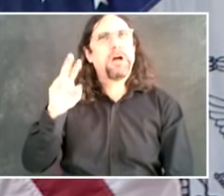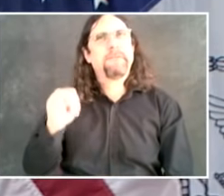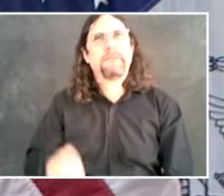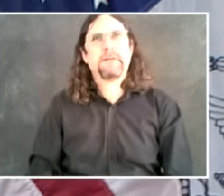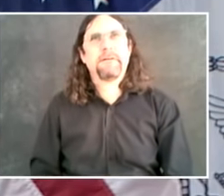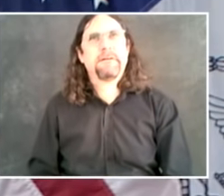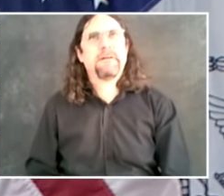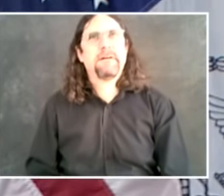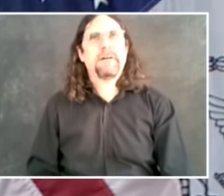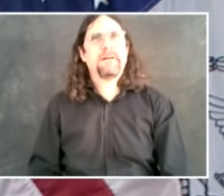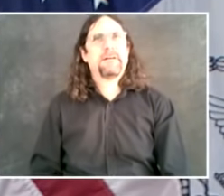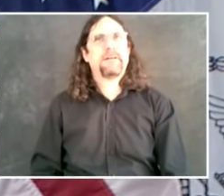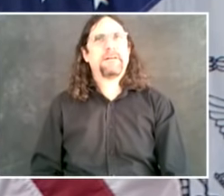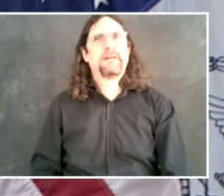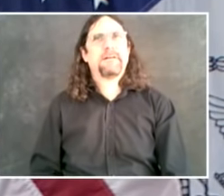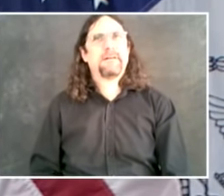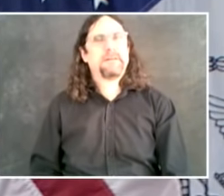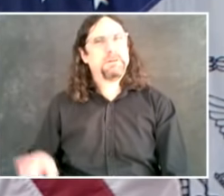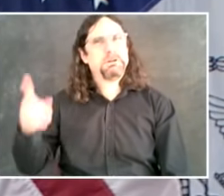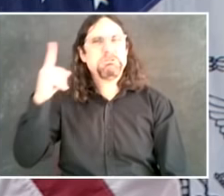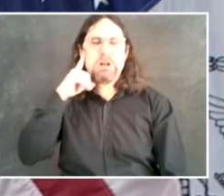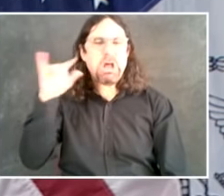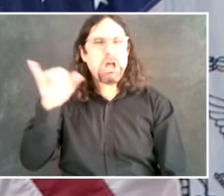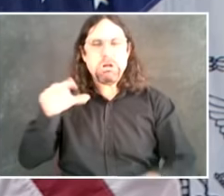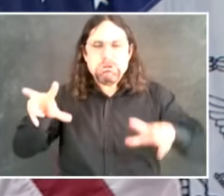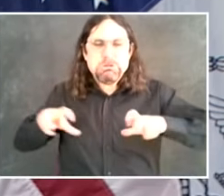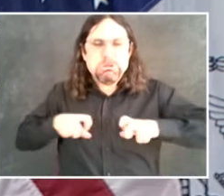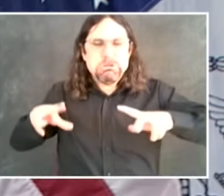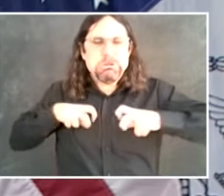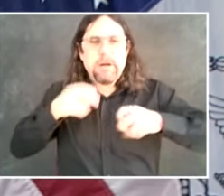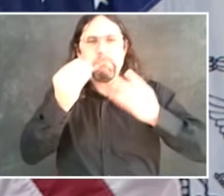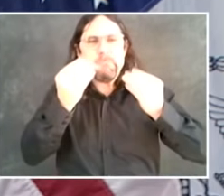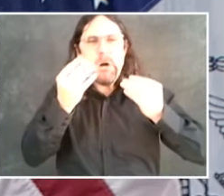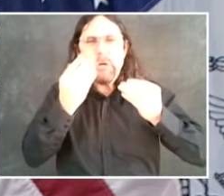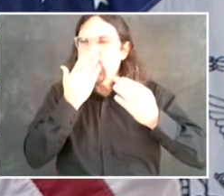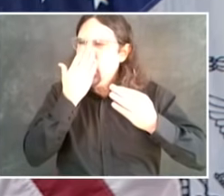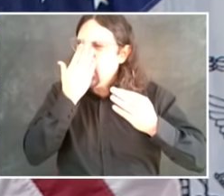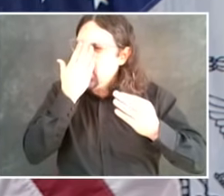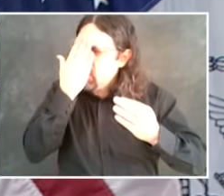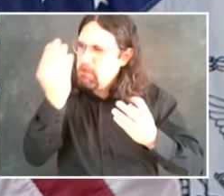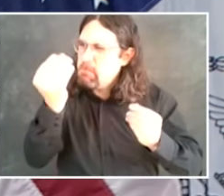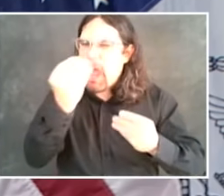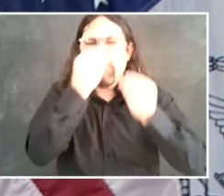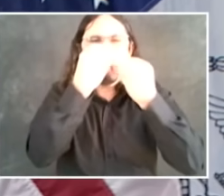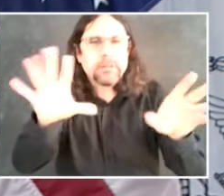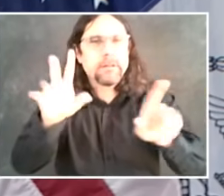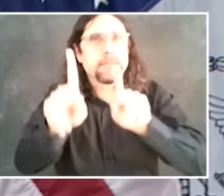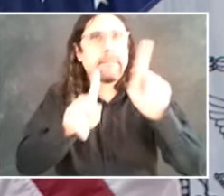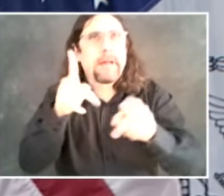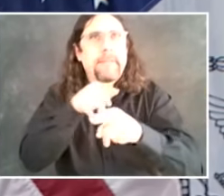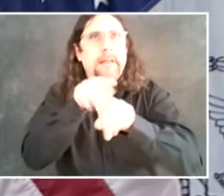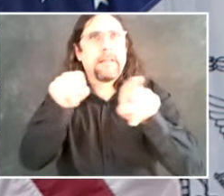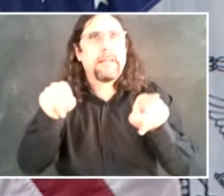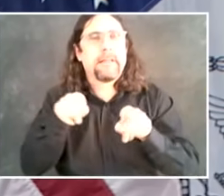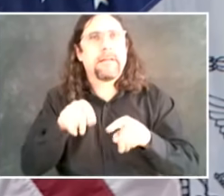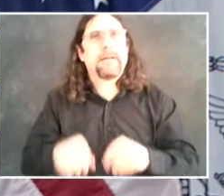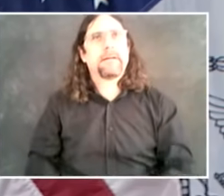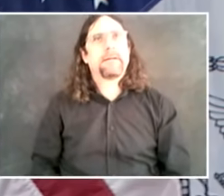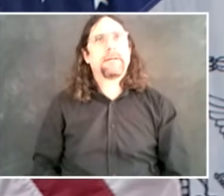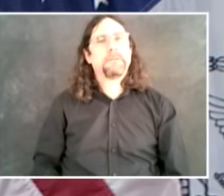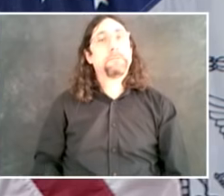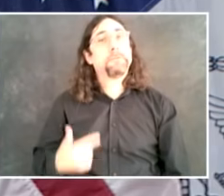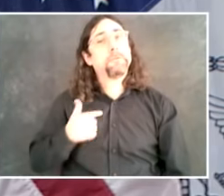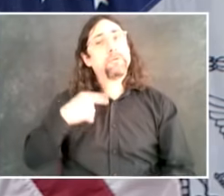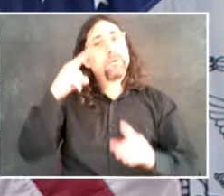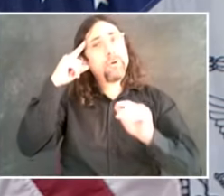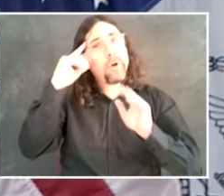didn't care. So I hope President Trump will renounce these comments immediately. I don't know why this guy is his